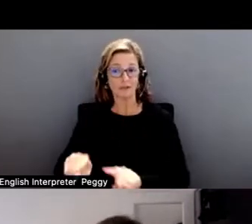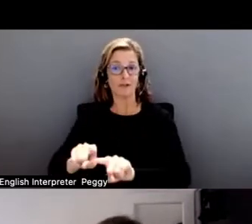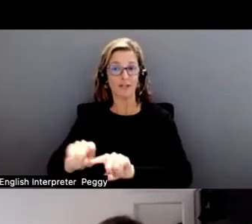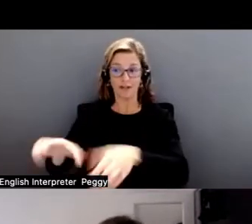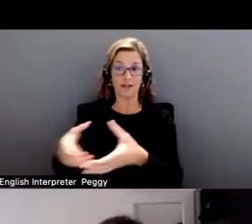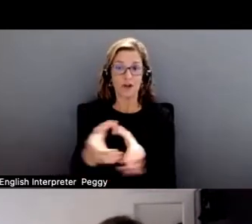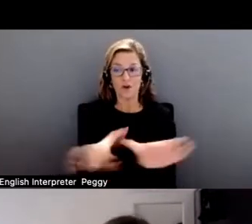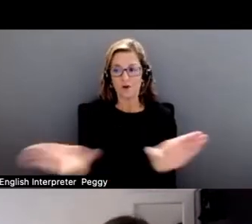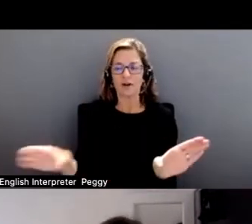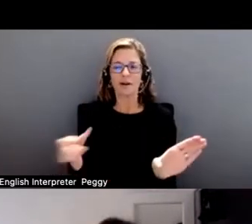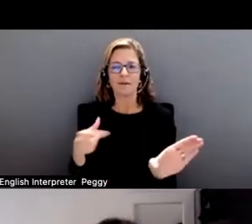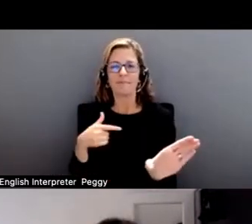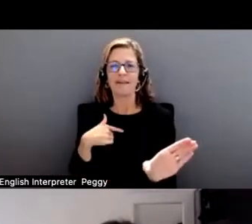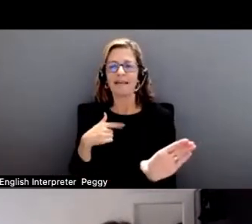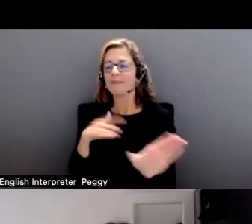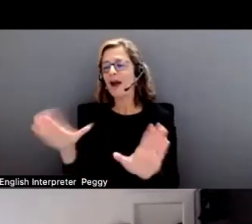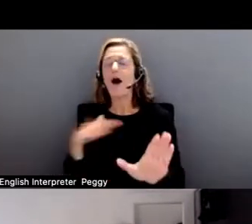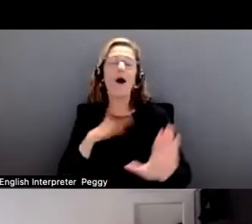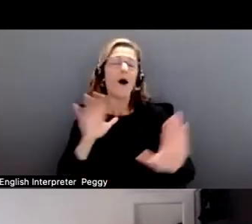fangirling on the two of you.